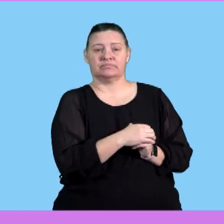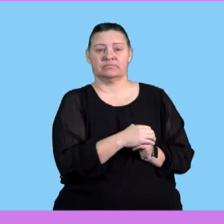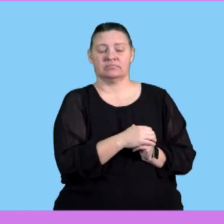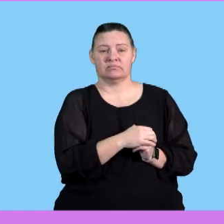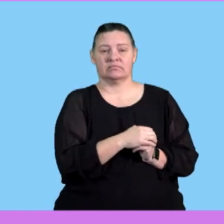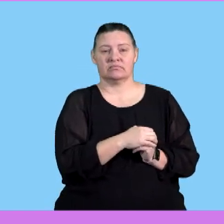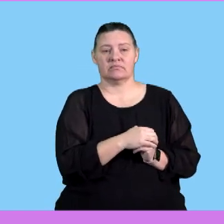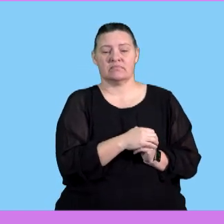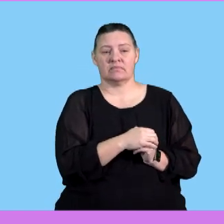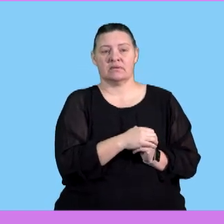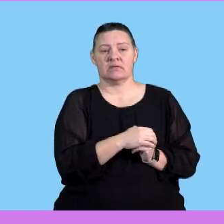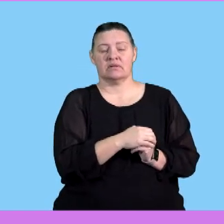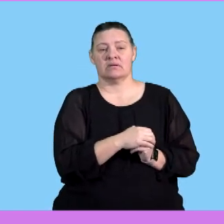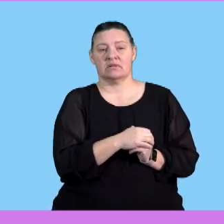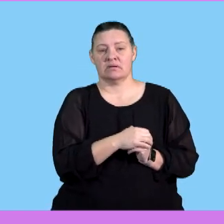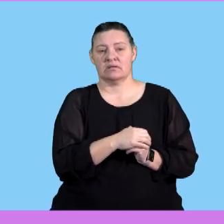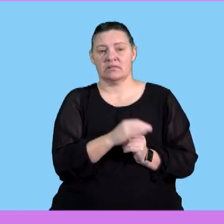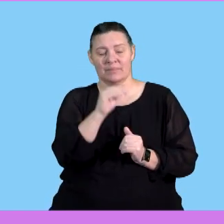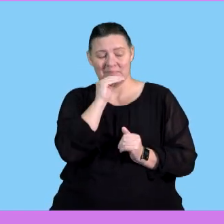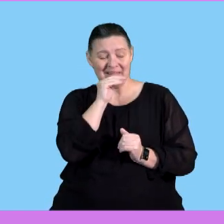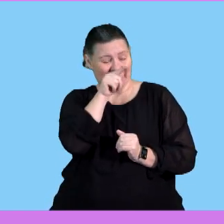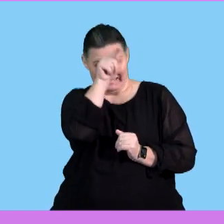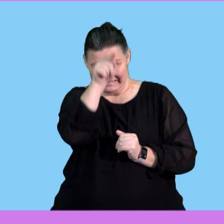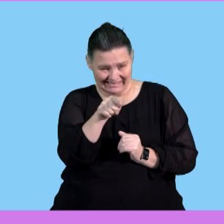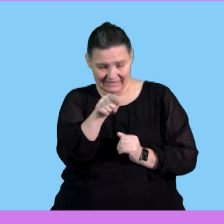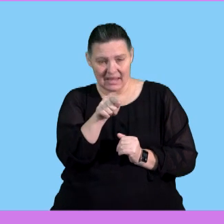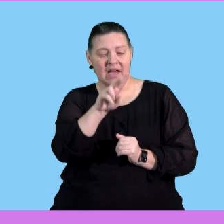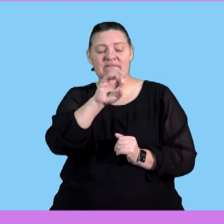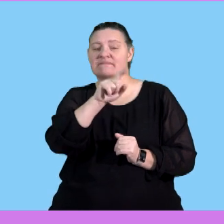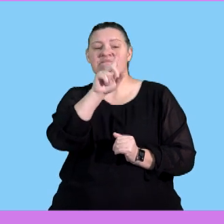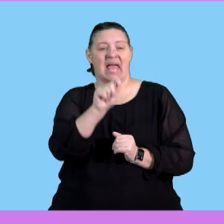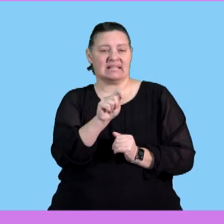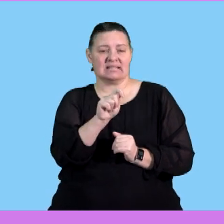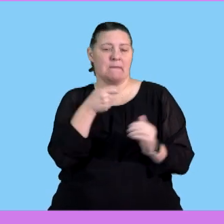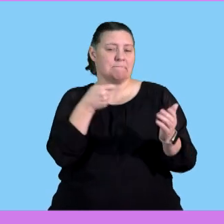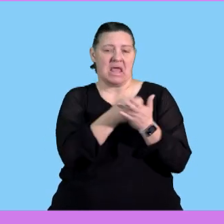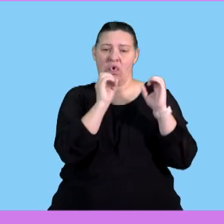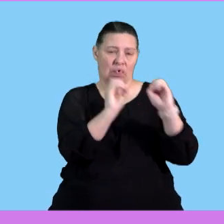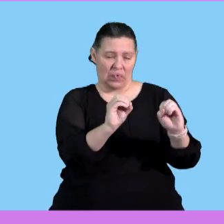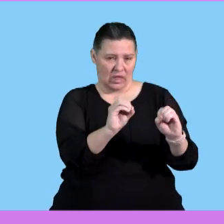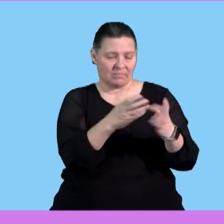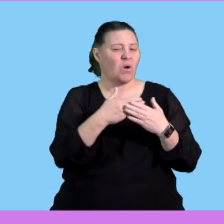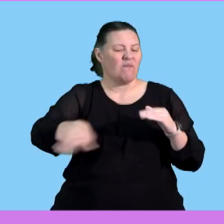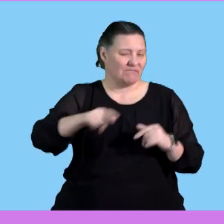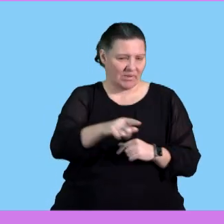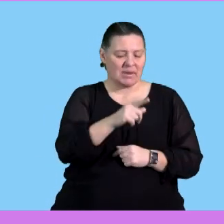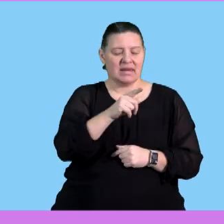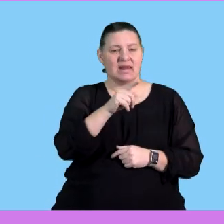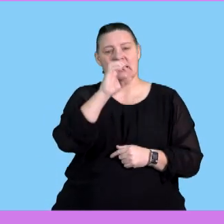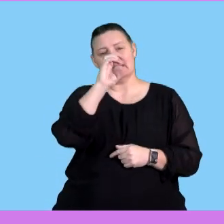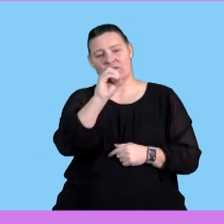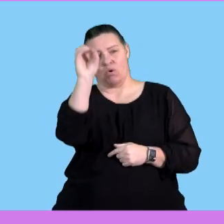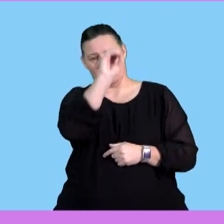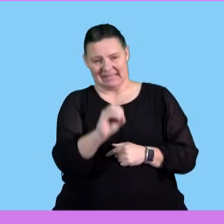or indication of an asterisk on the slip, it means those items are exempted from VAT or are